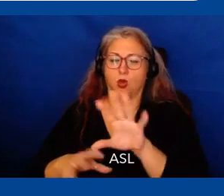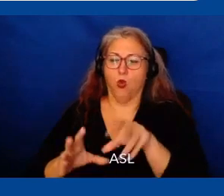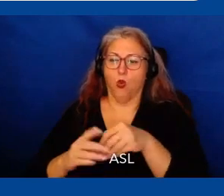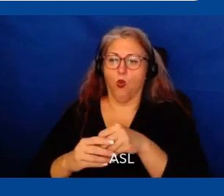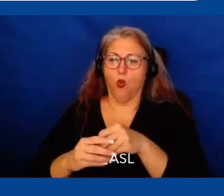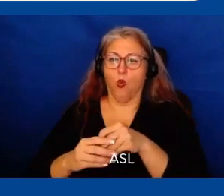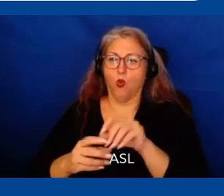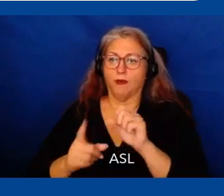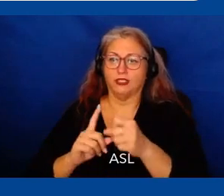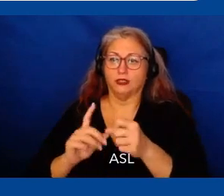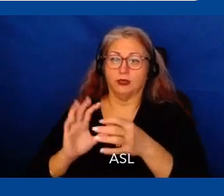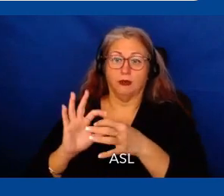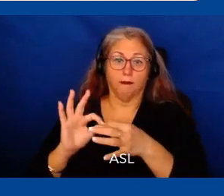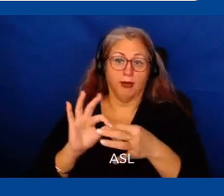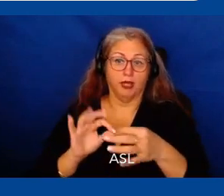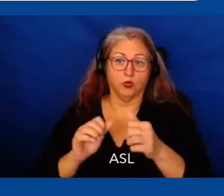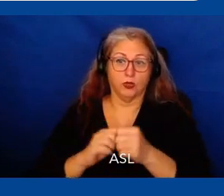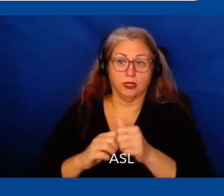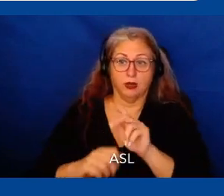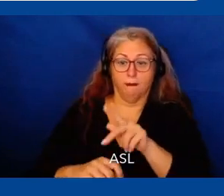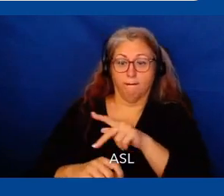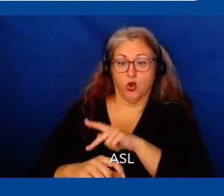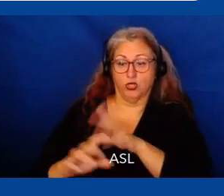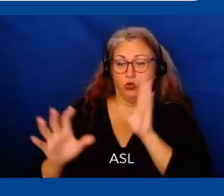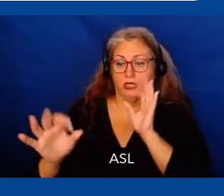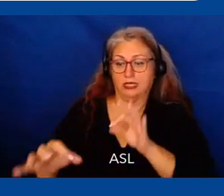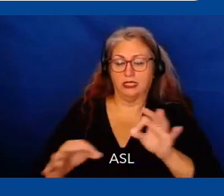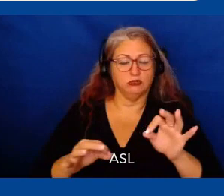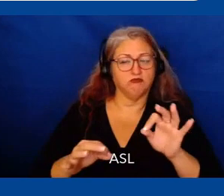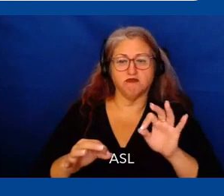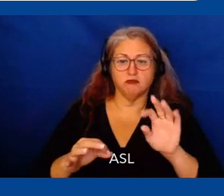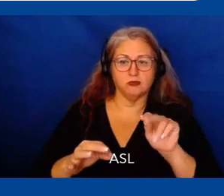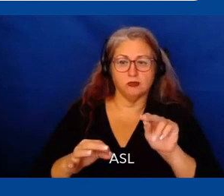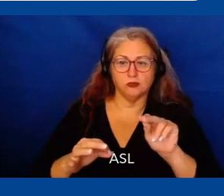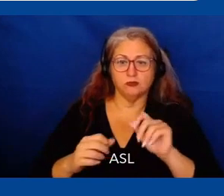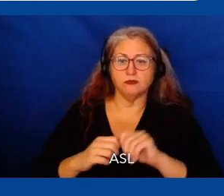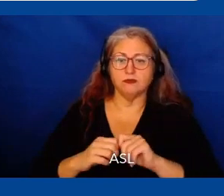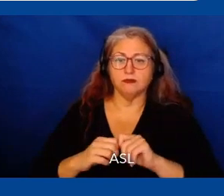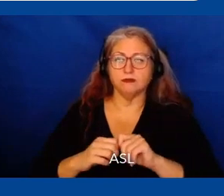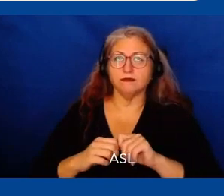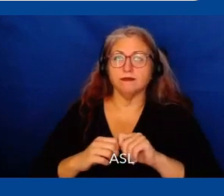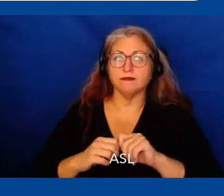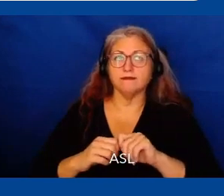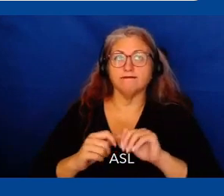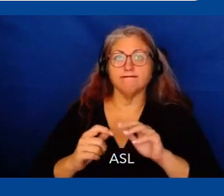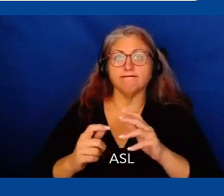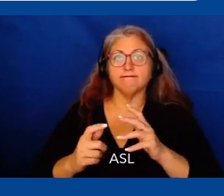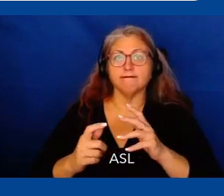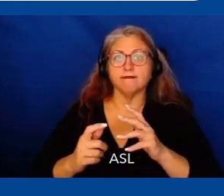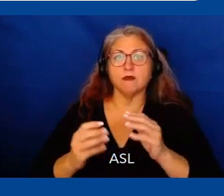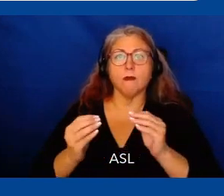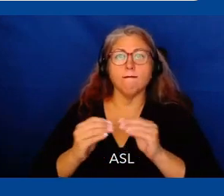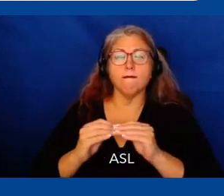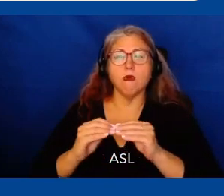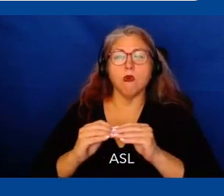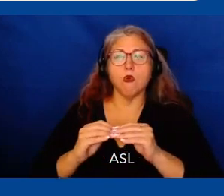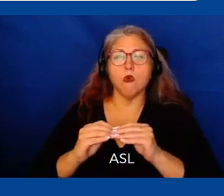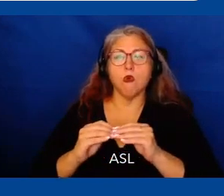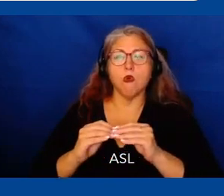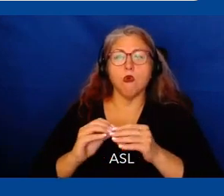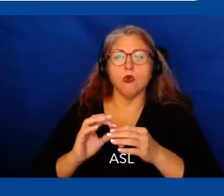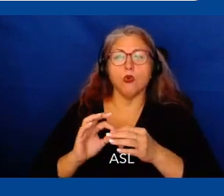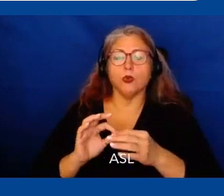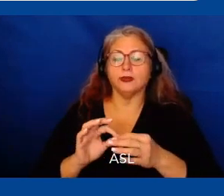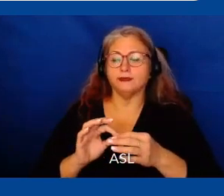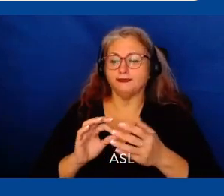do much with like personal decisions, but um, but with this